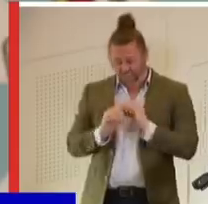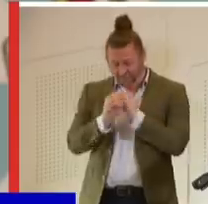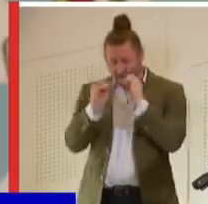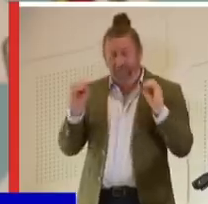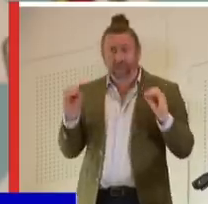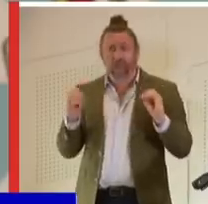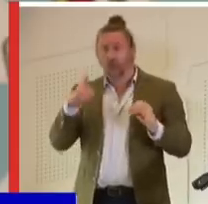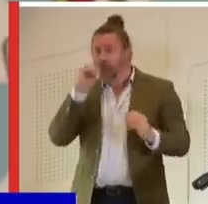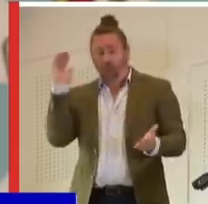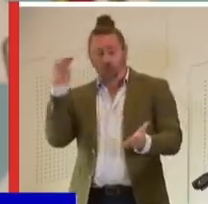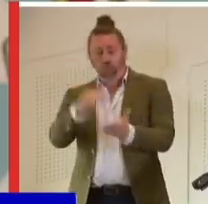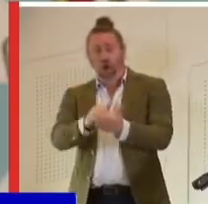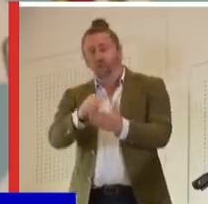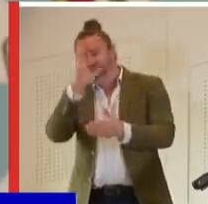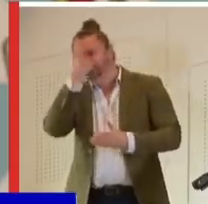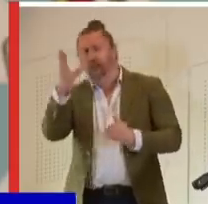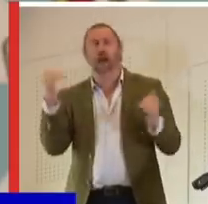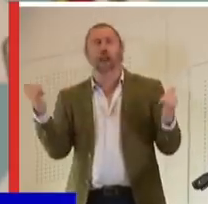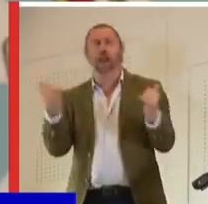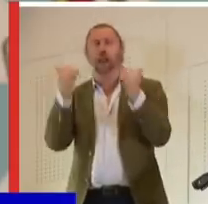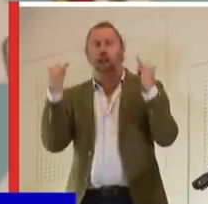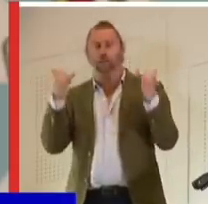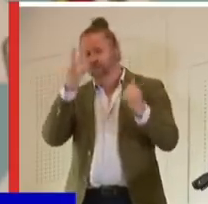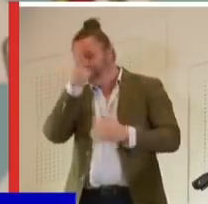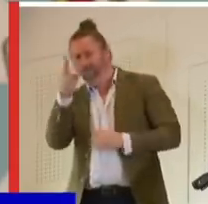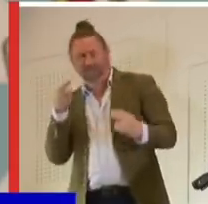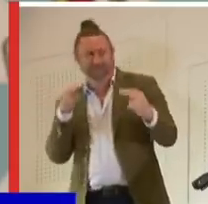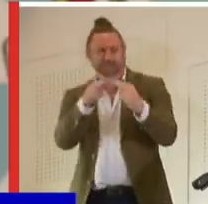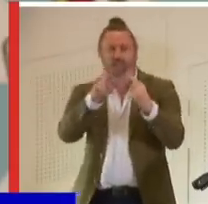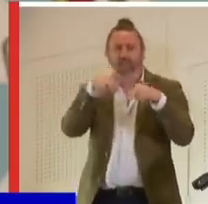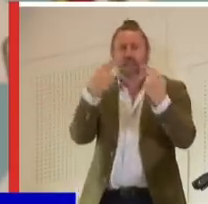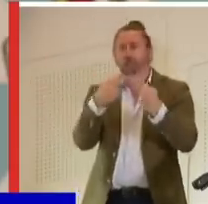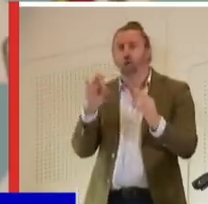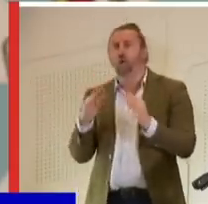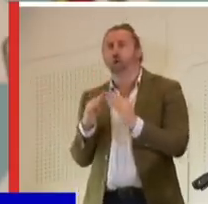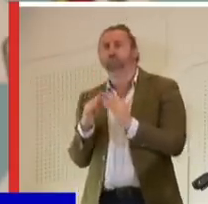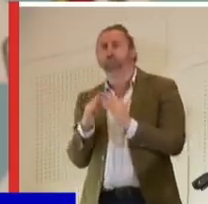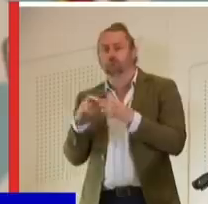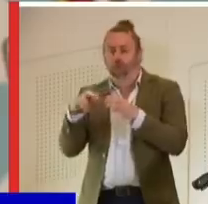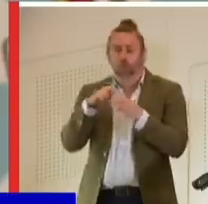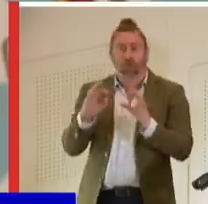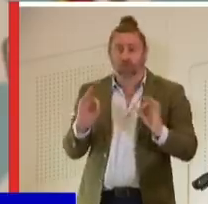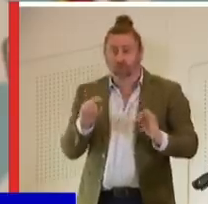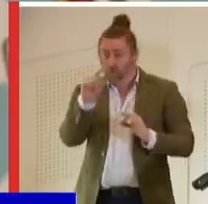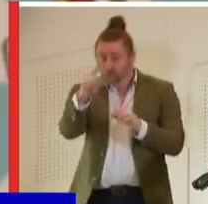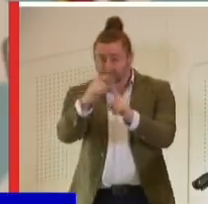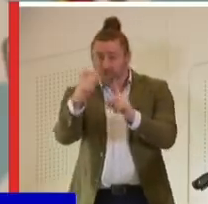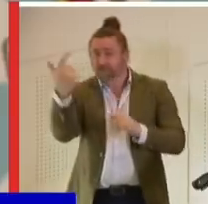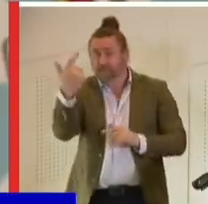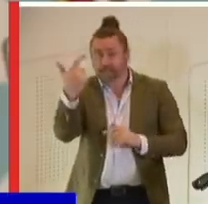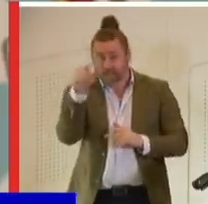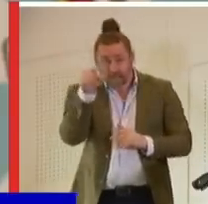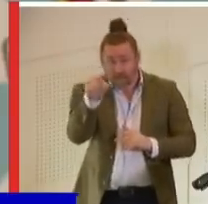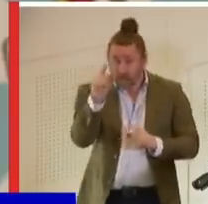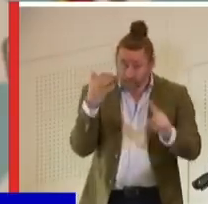good news for families to be reunited for Christmas. And of course, that December 17 may come